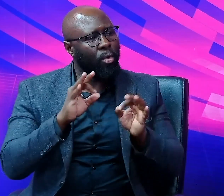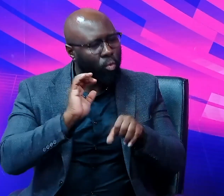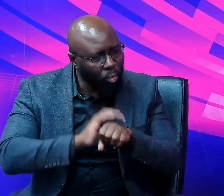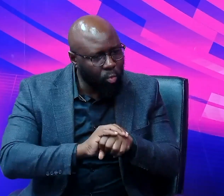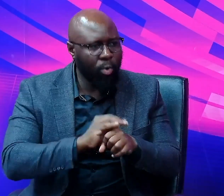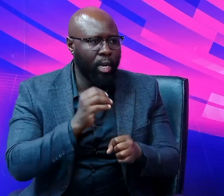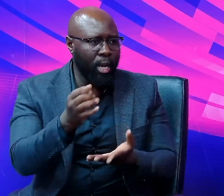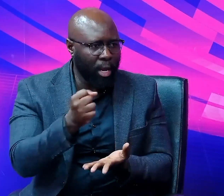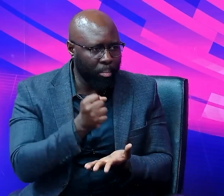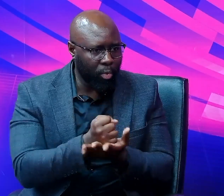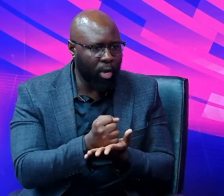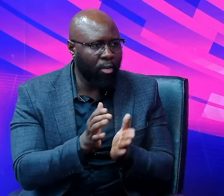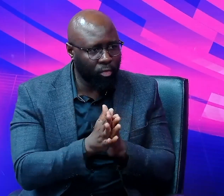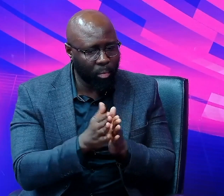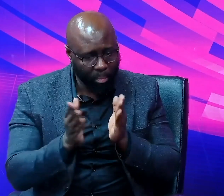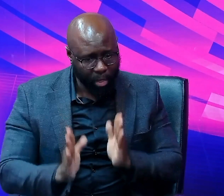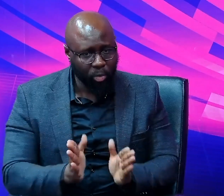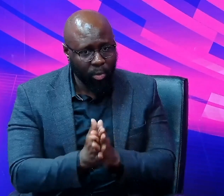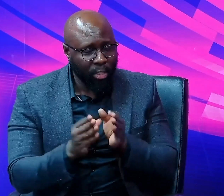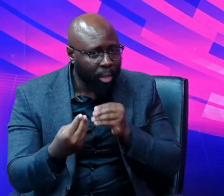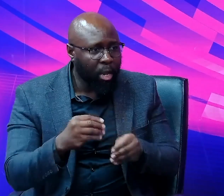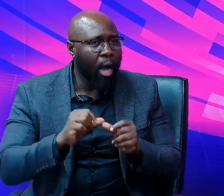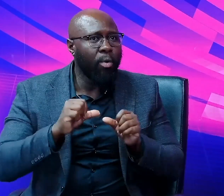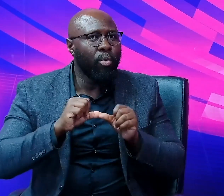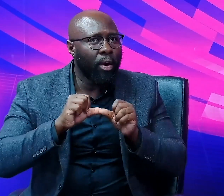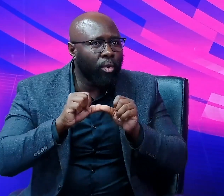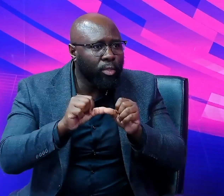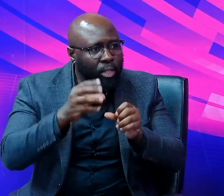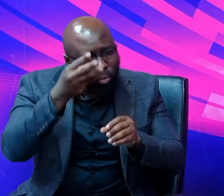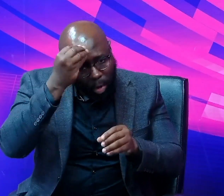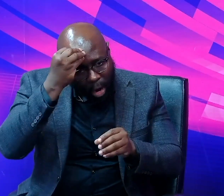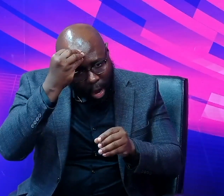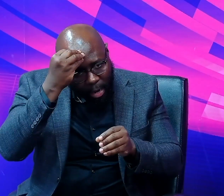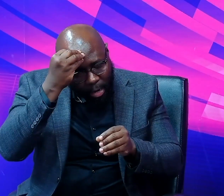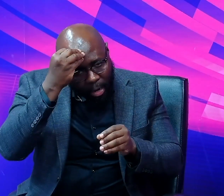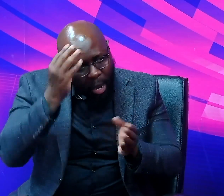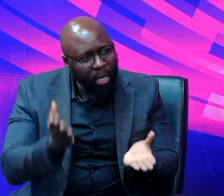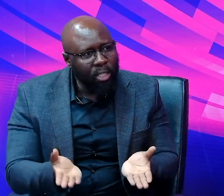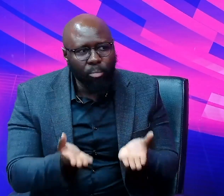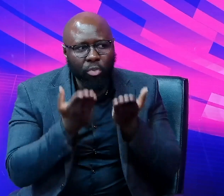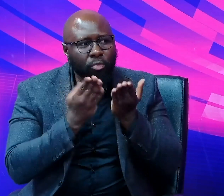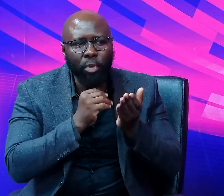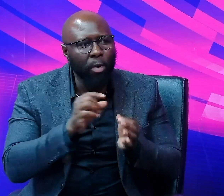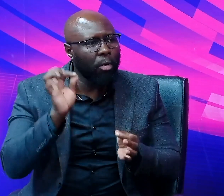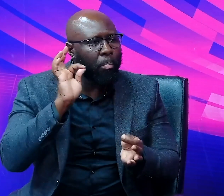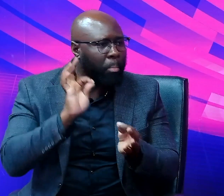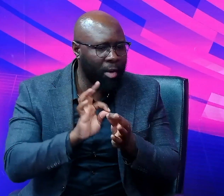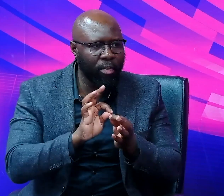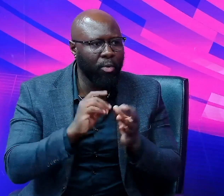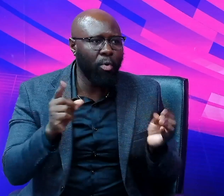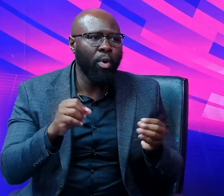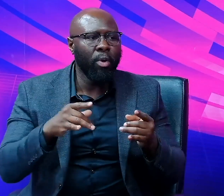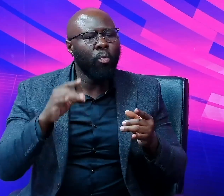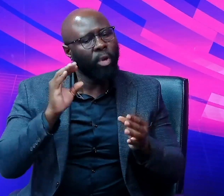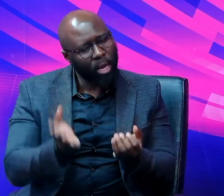So for now, I can say that we are a good employer of persons with disabilities, and we continue to learn and improve. We are